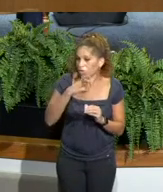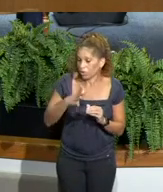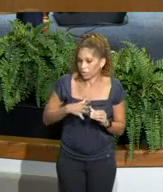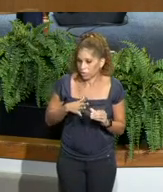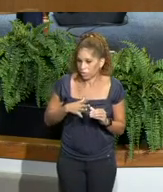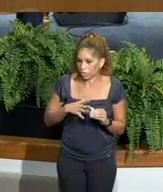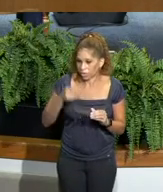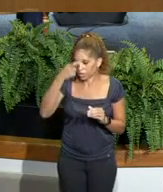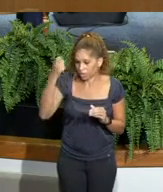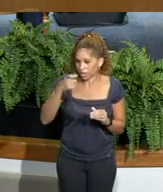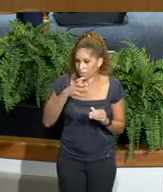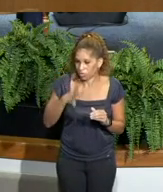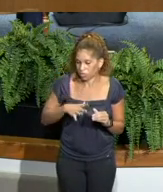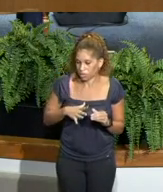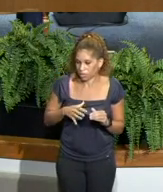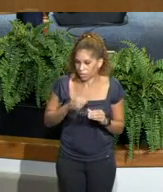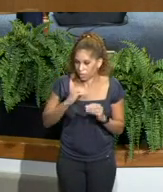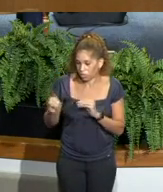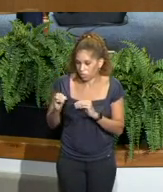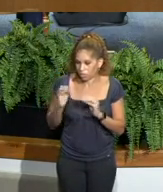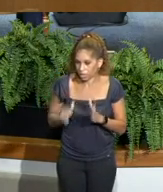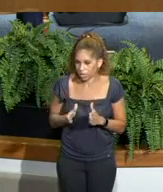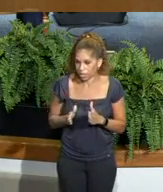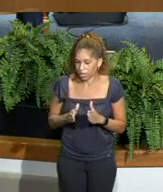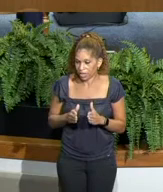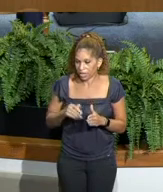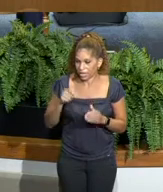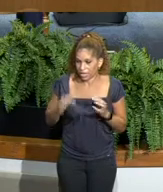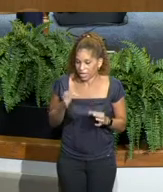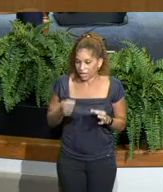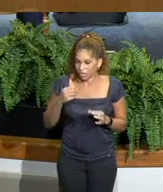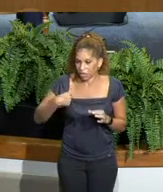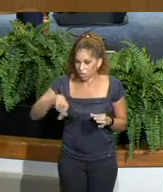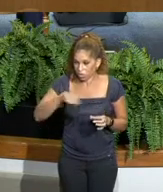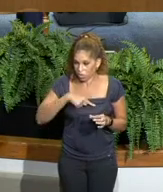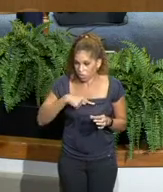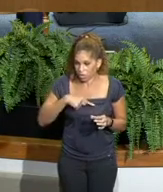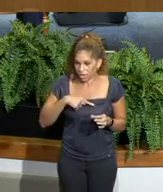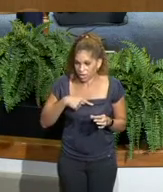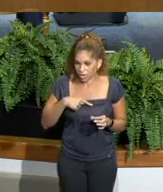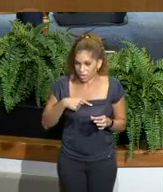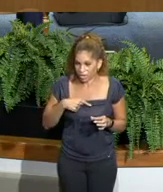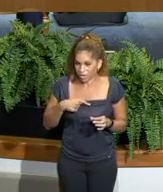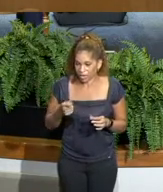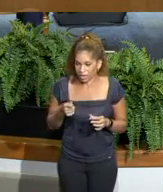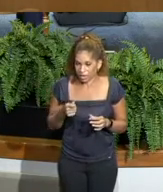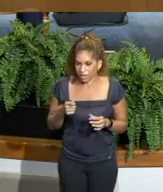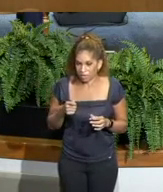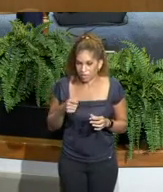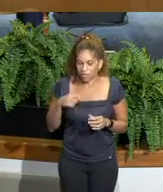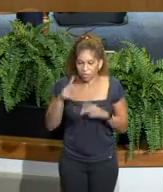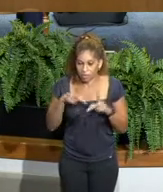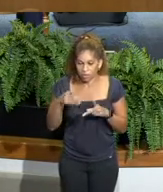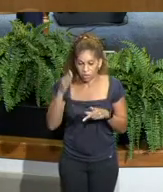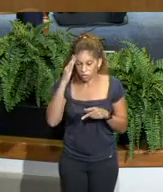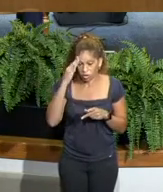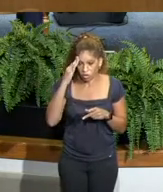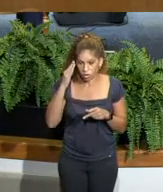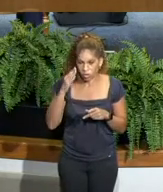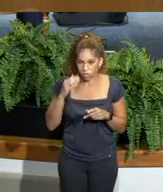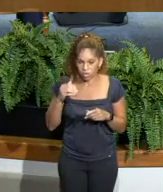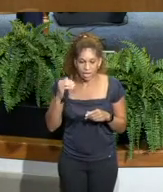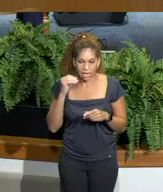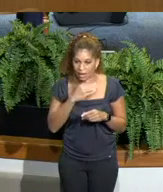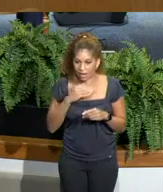the country, they said, if we ever get caught, disavow it publicly. So we can't